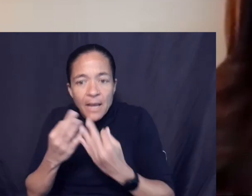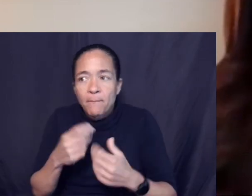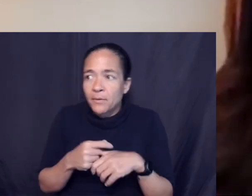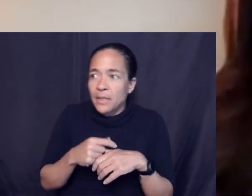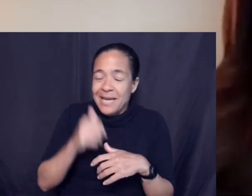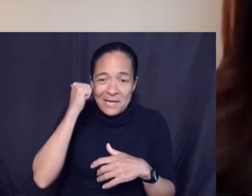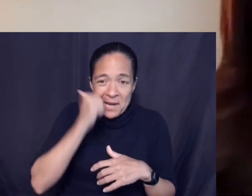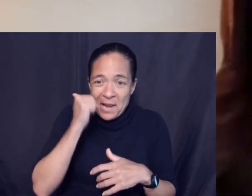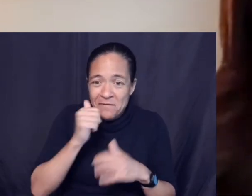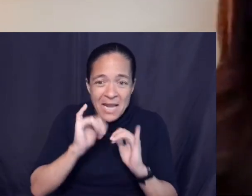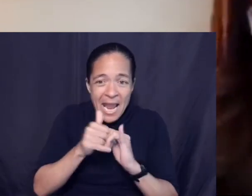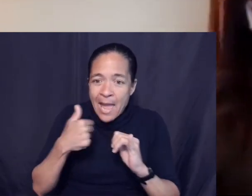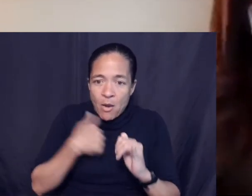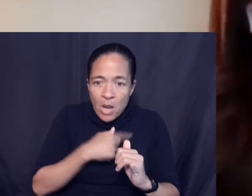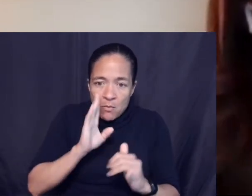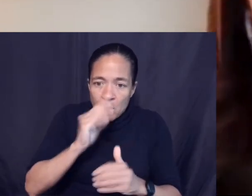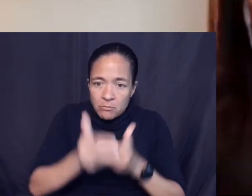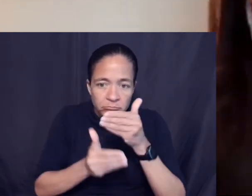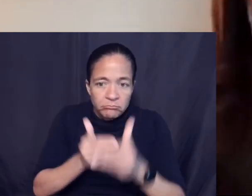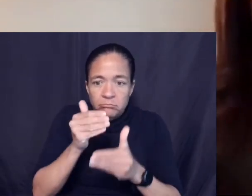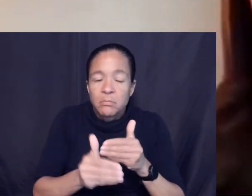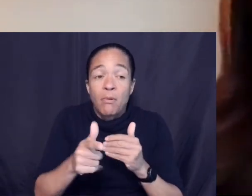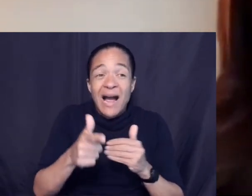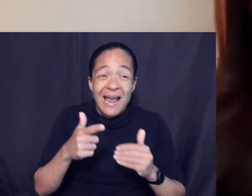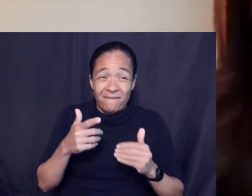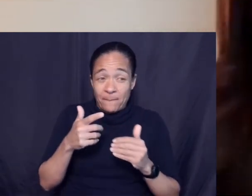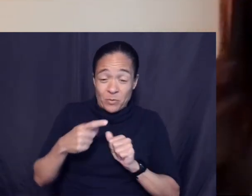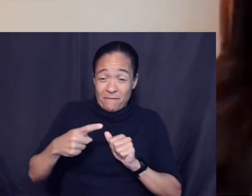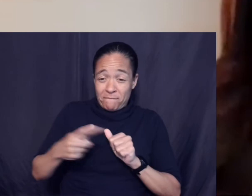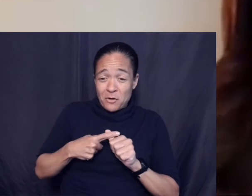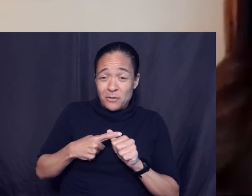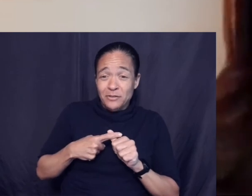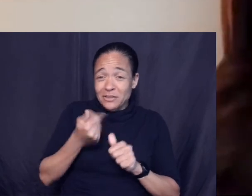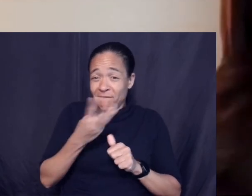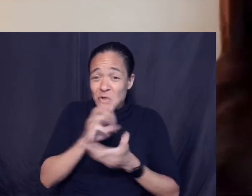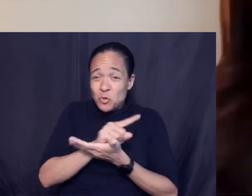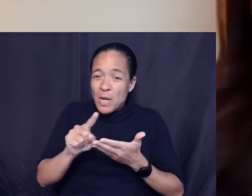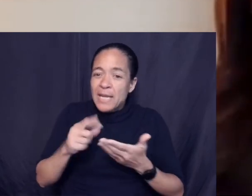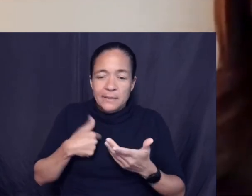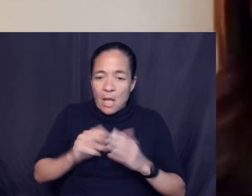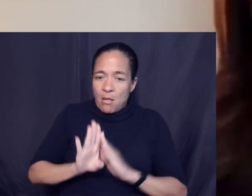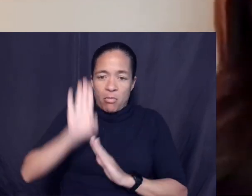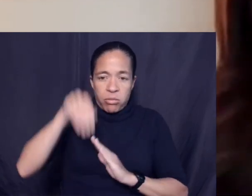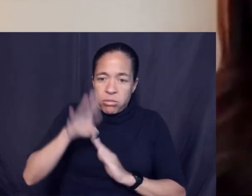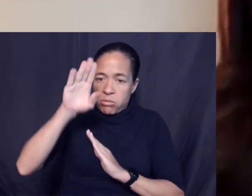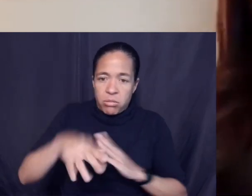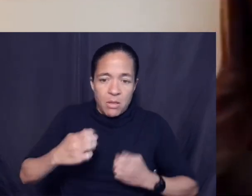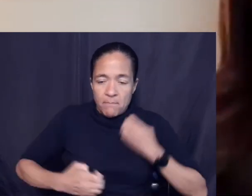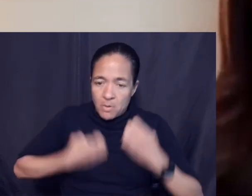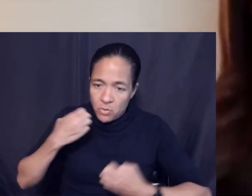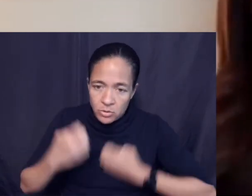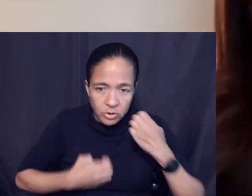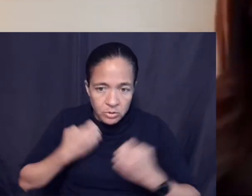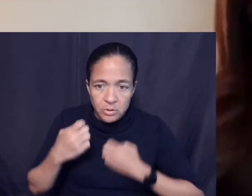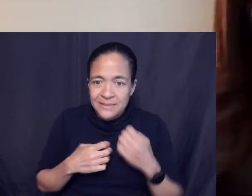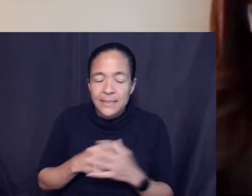though there was no emotion I wasn't experiencing, I think, in those initial few weeks to months. We probably